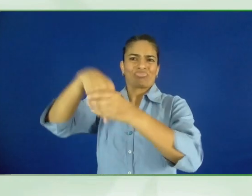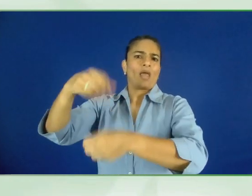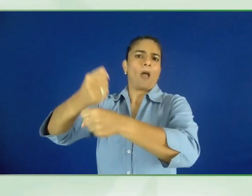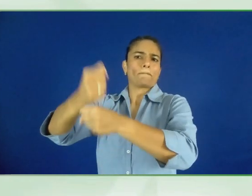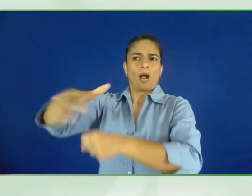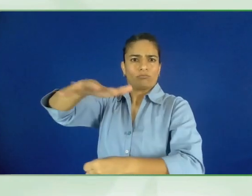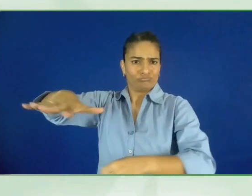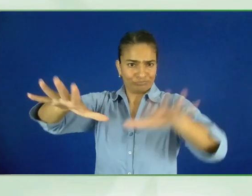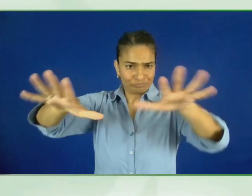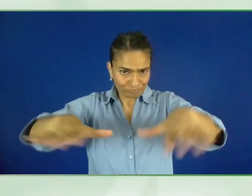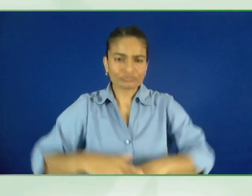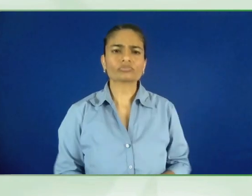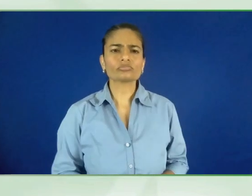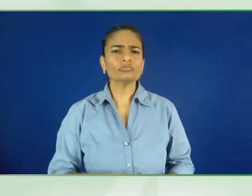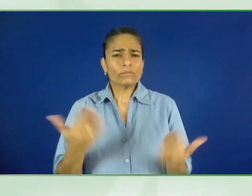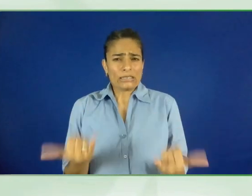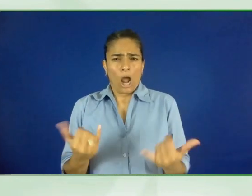increasingly complex due to